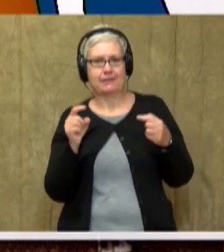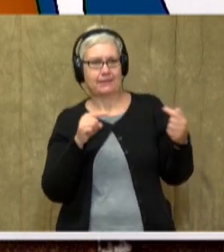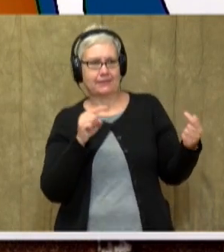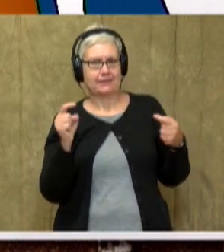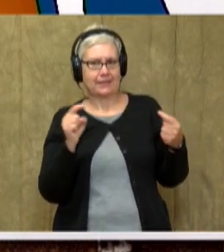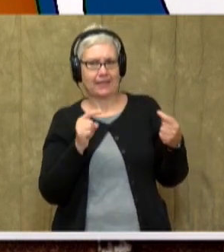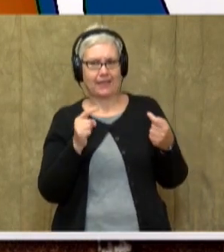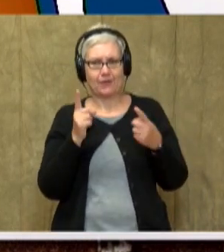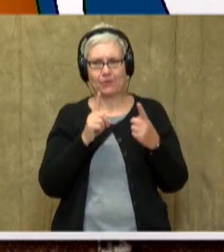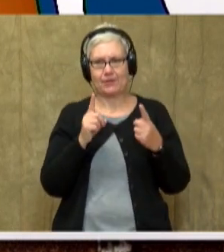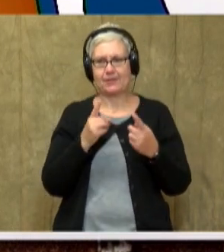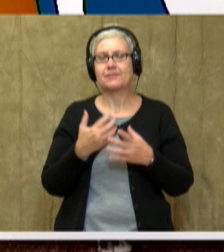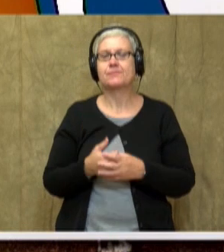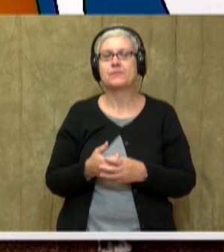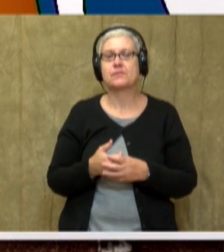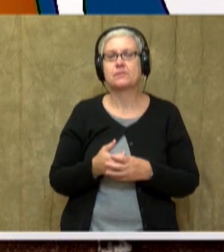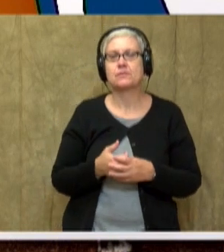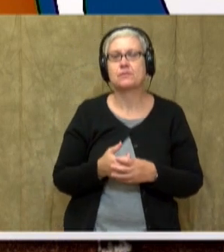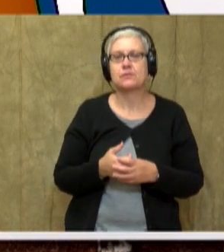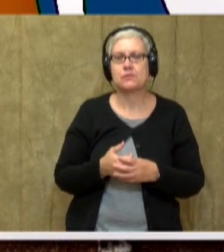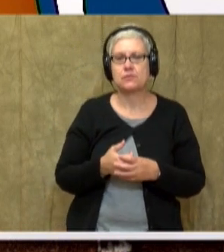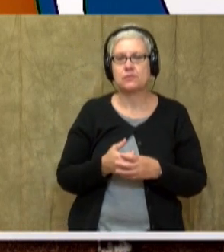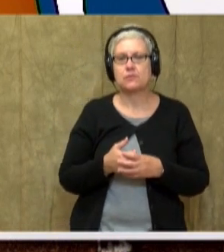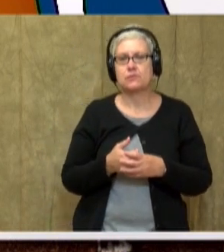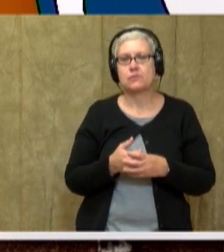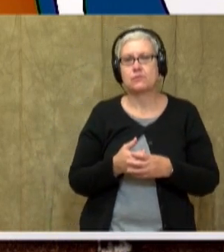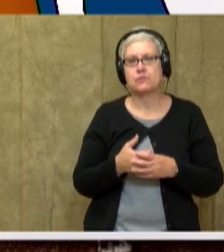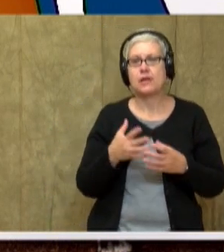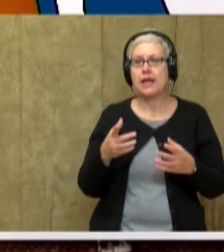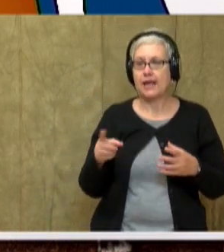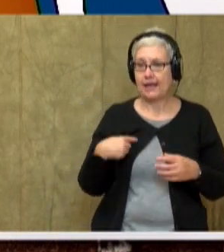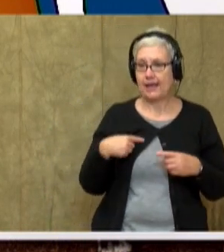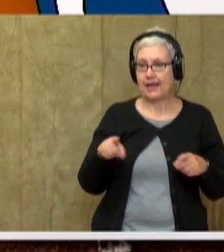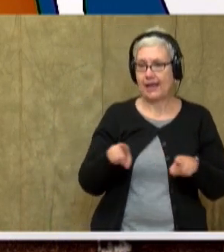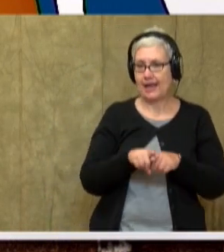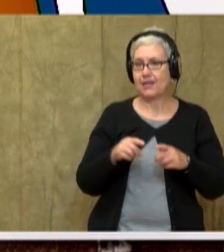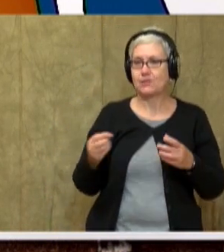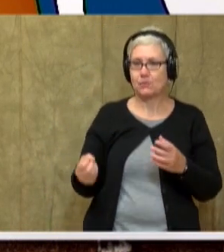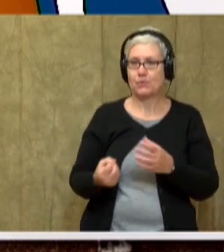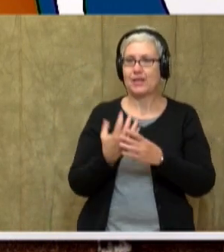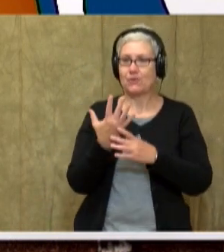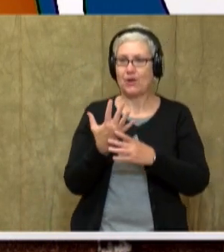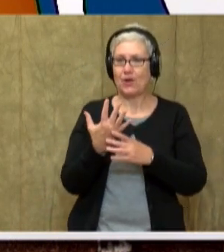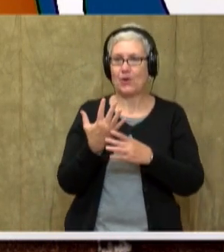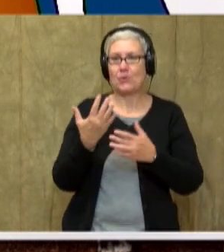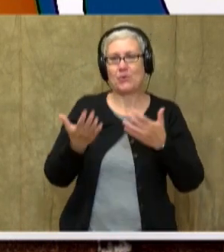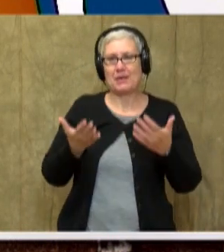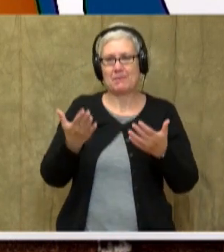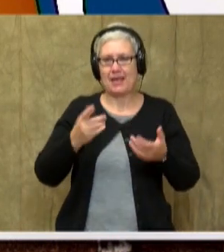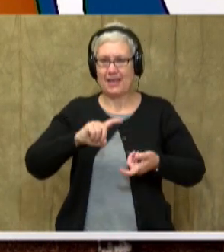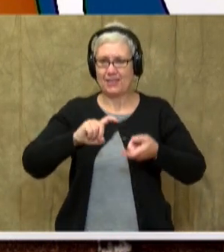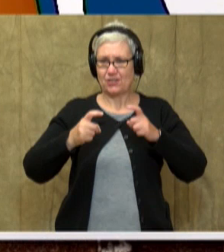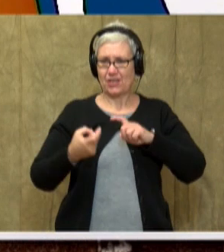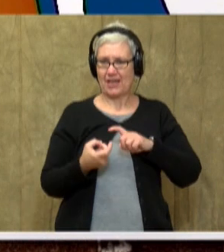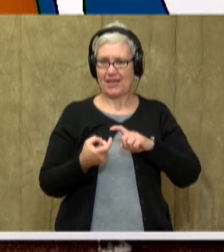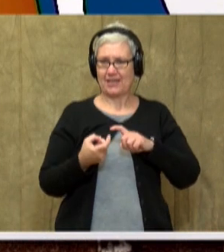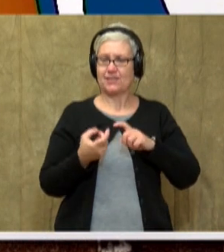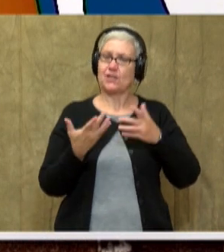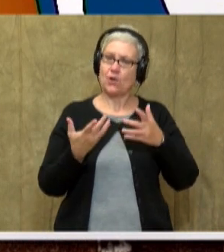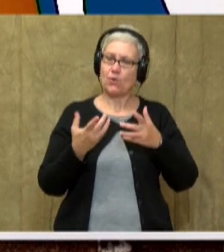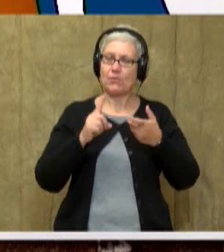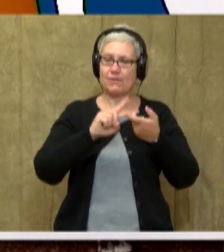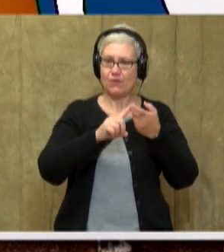back to school. And one of the things you have to realize too is as we grow, a lot, we kind of change a little bit, and a lot of those friendships